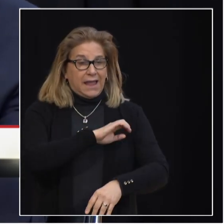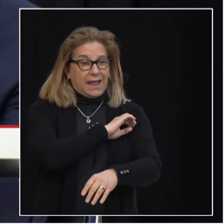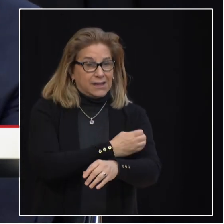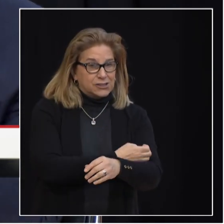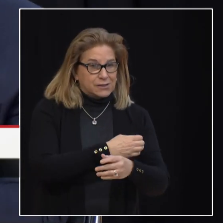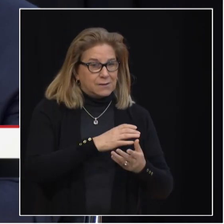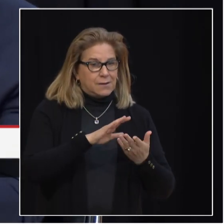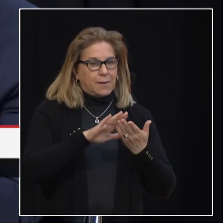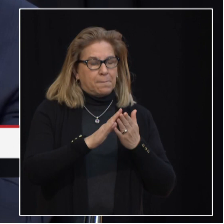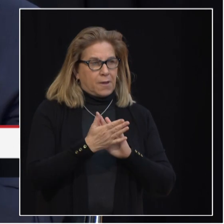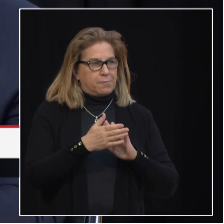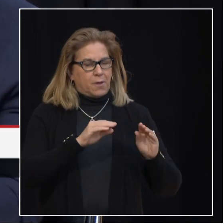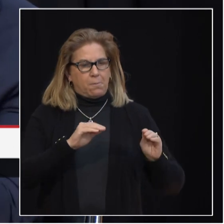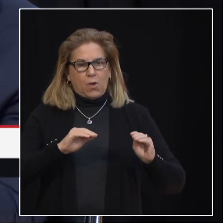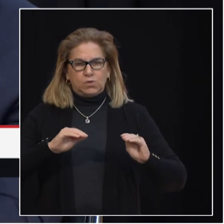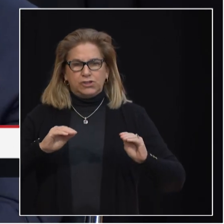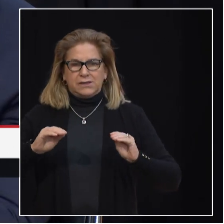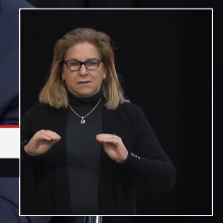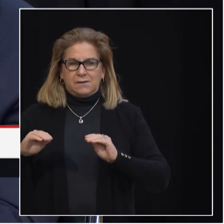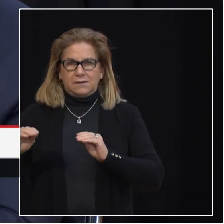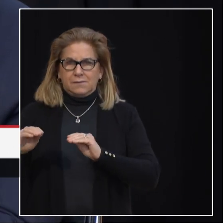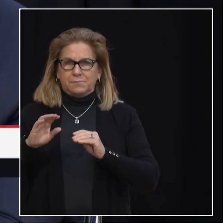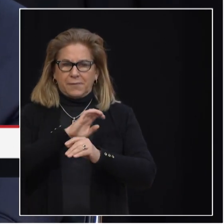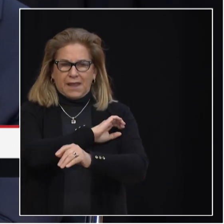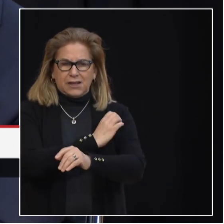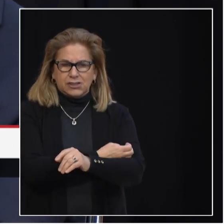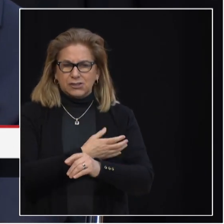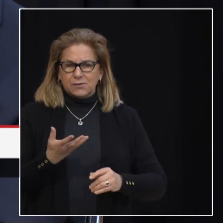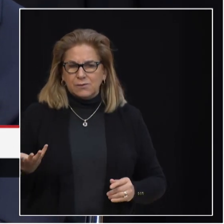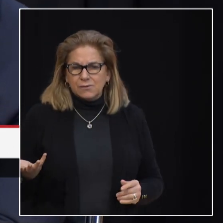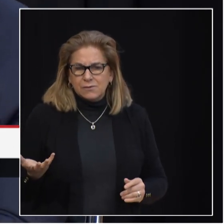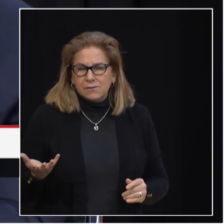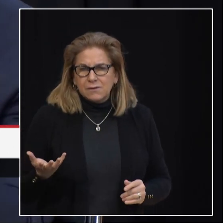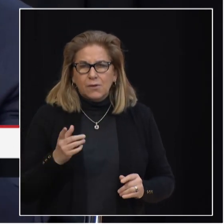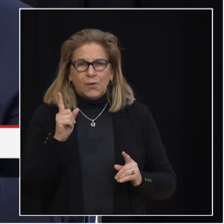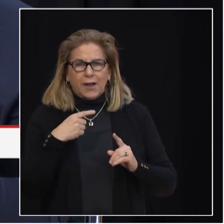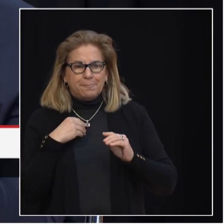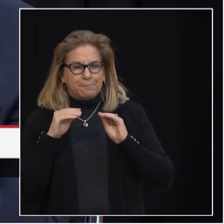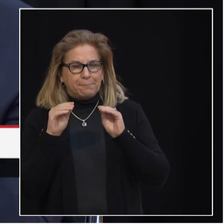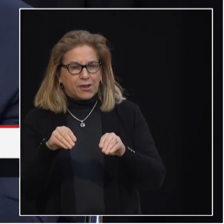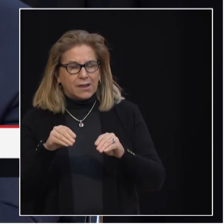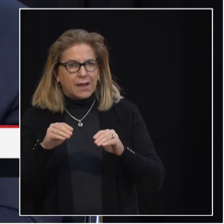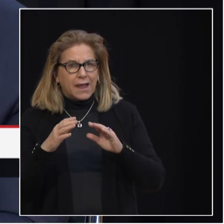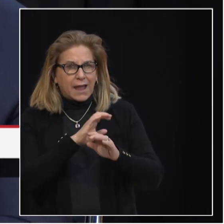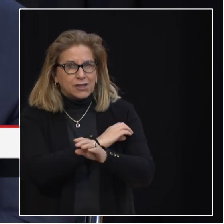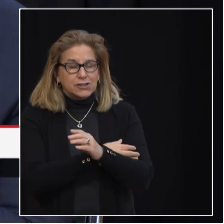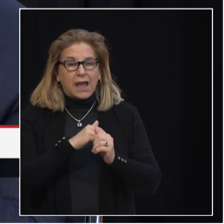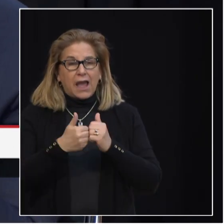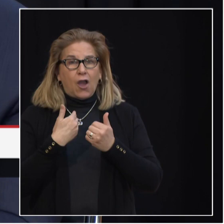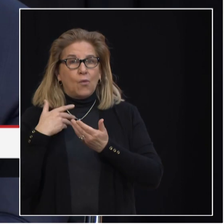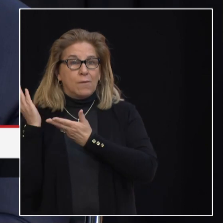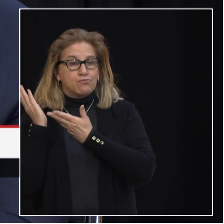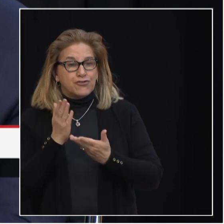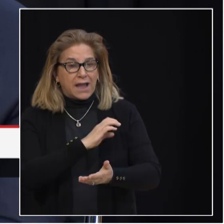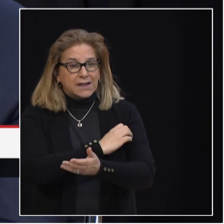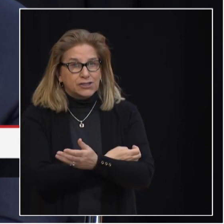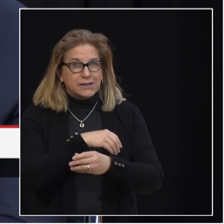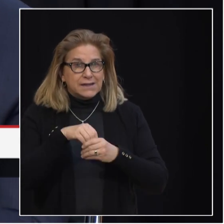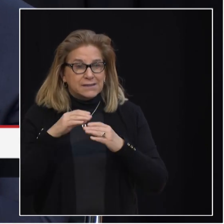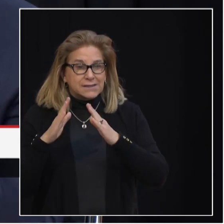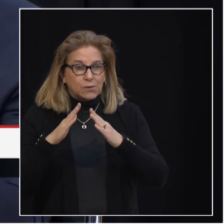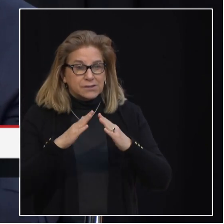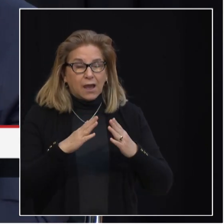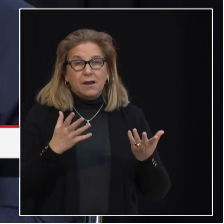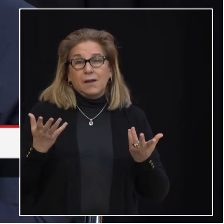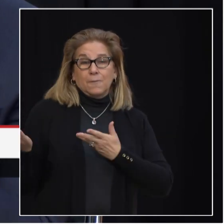think about the energy, what are the inputs of energy that exist in a downtown? When you think about it, what makes downtown exciting and vibrant to you?